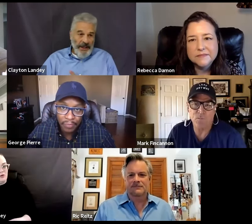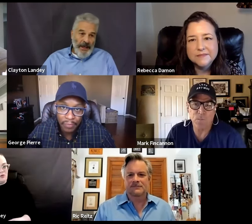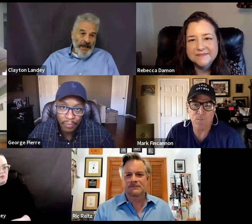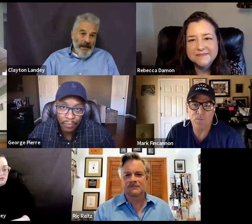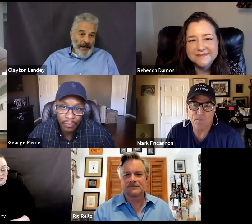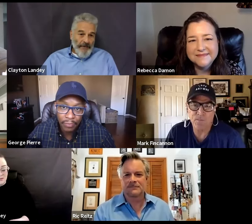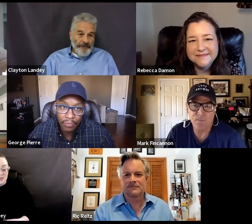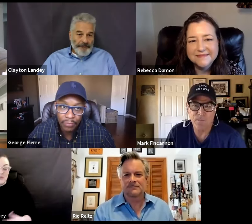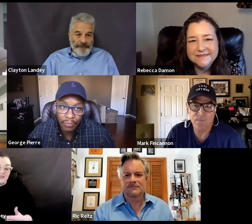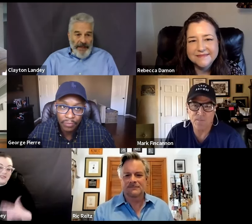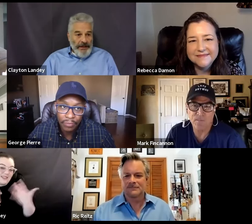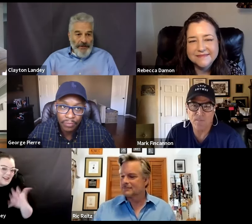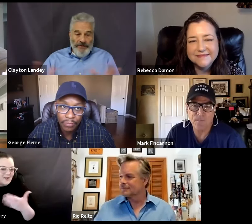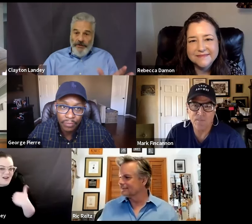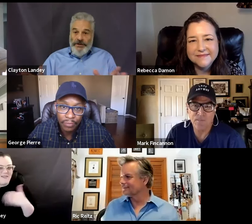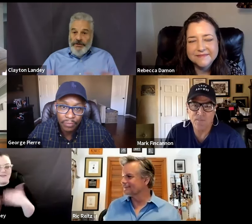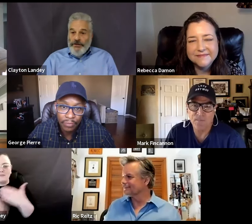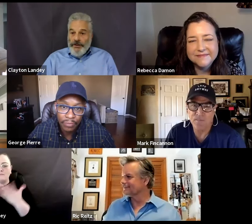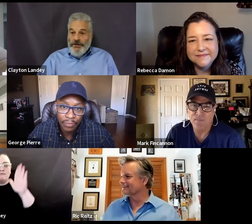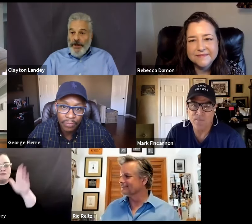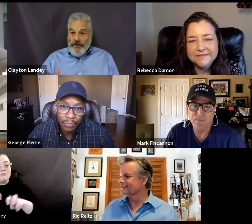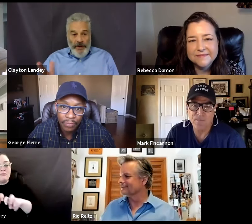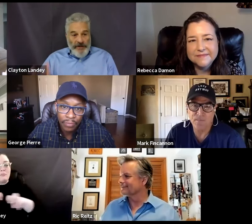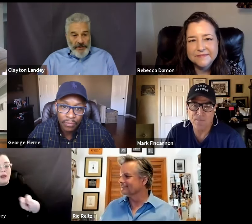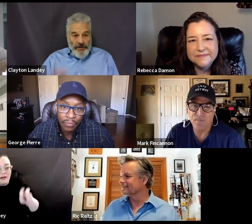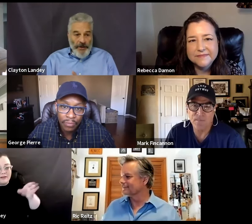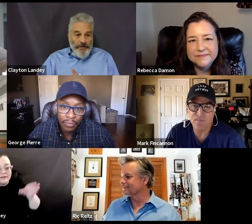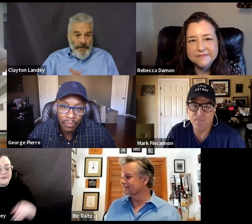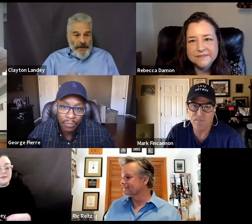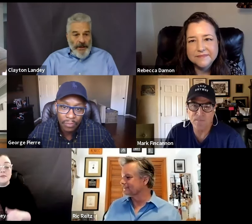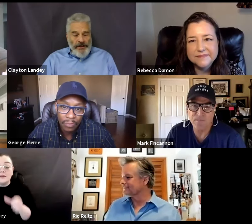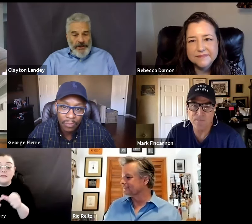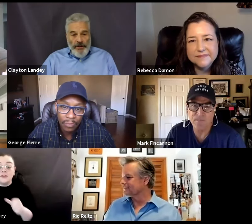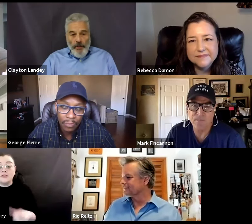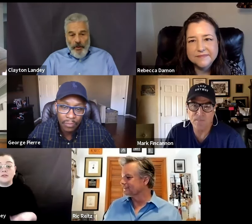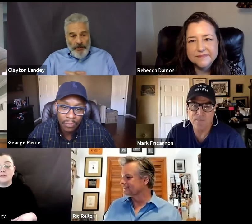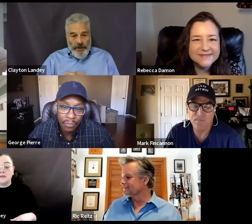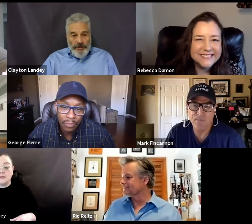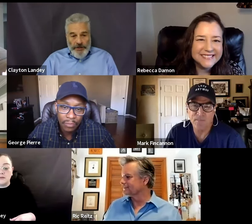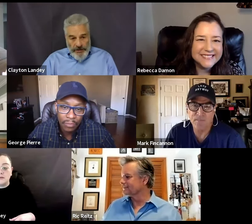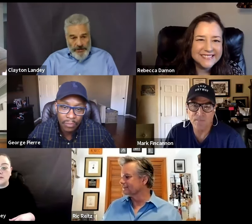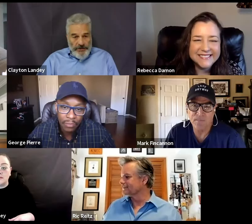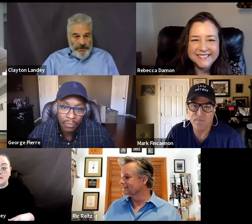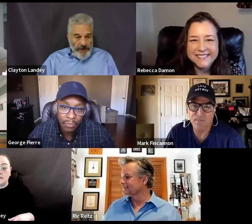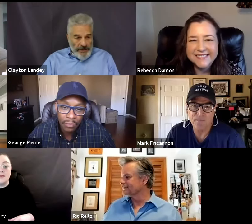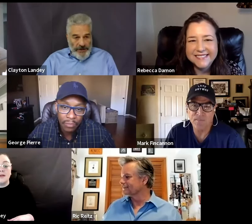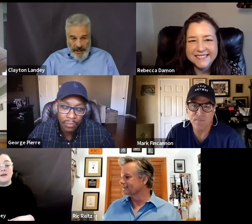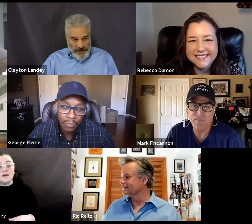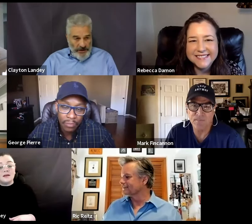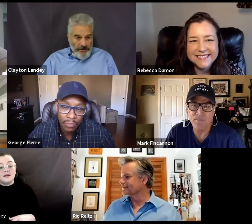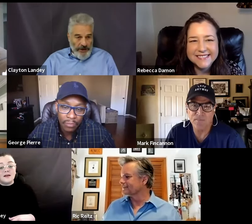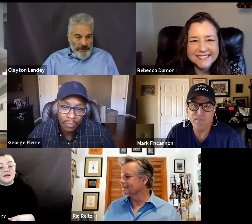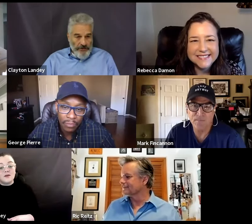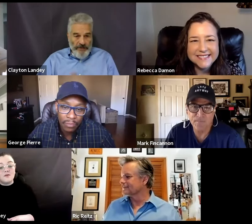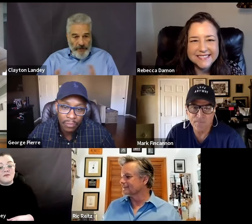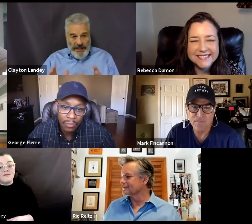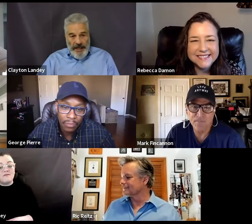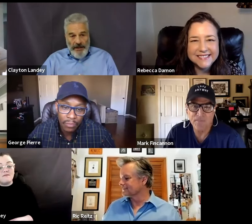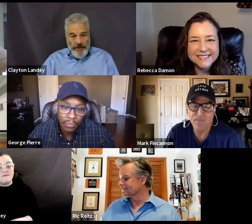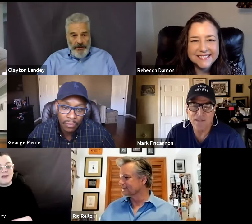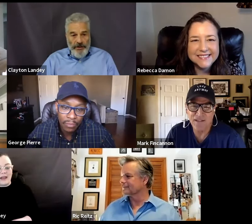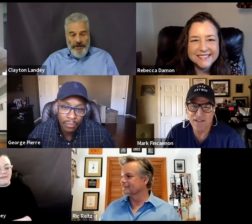today. Let me first introduce Rhavynn Drummer. She's an award-winning producer, director, casting director.